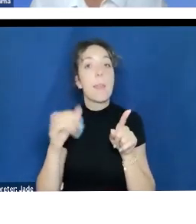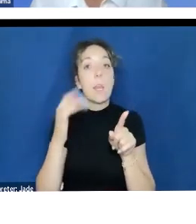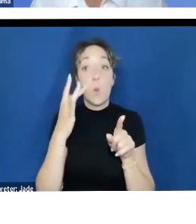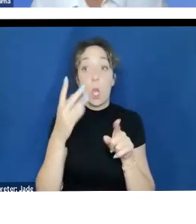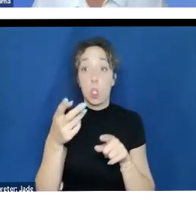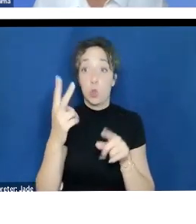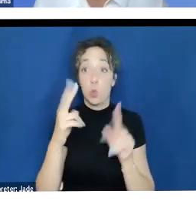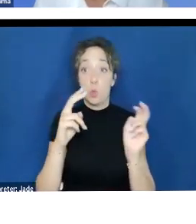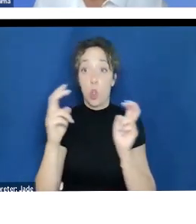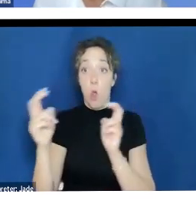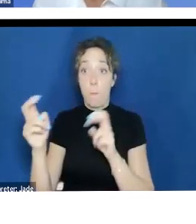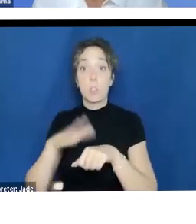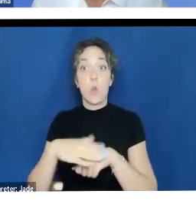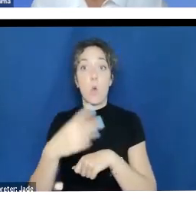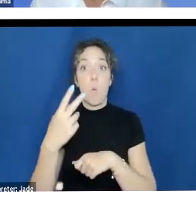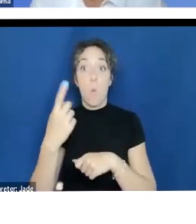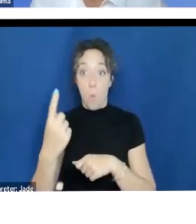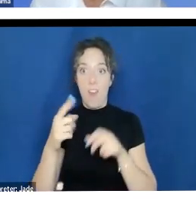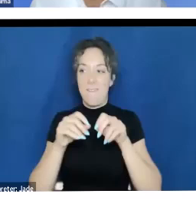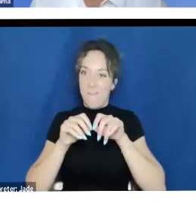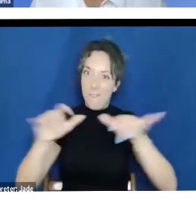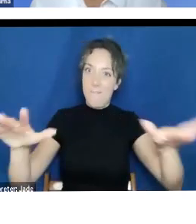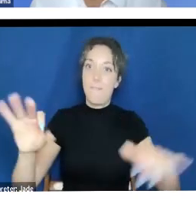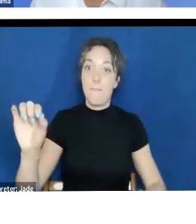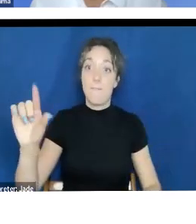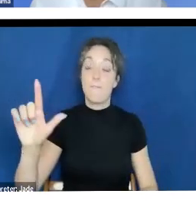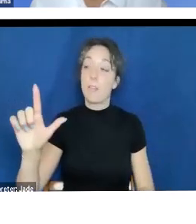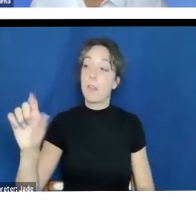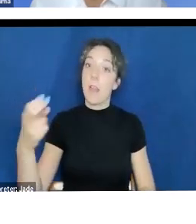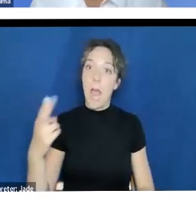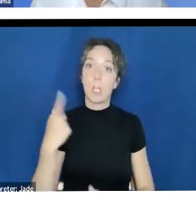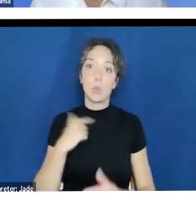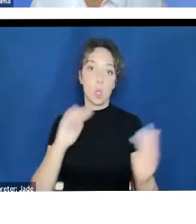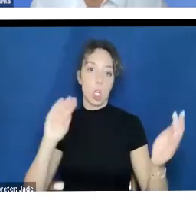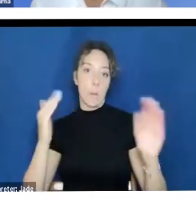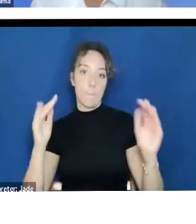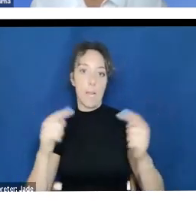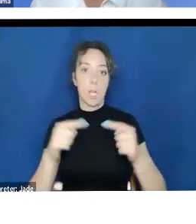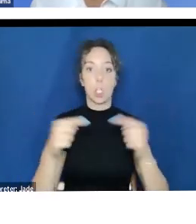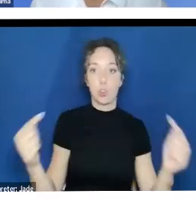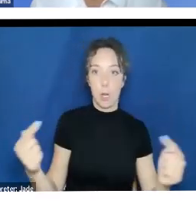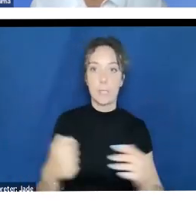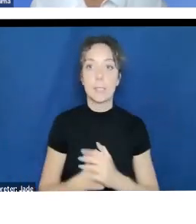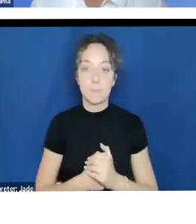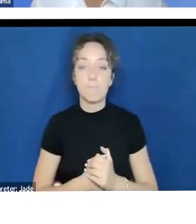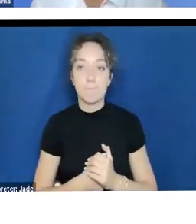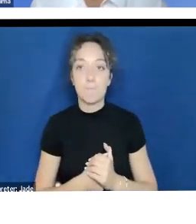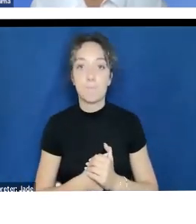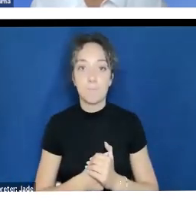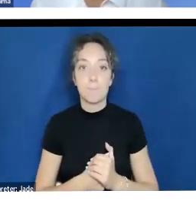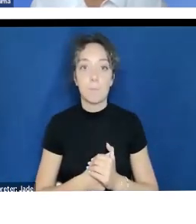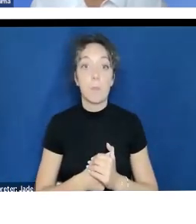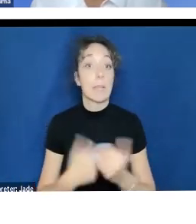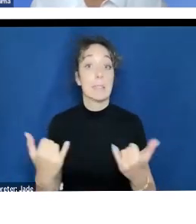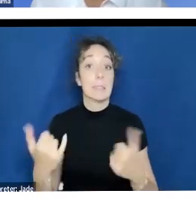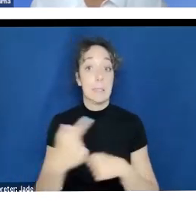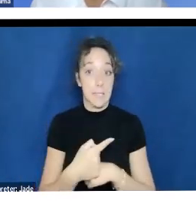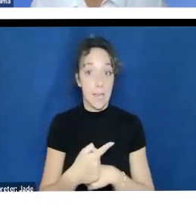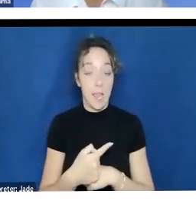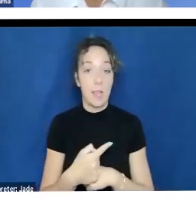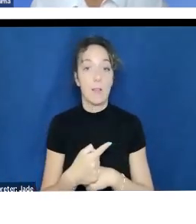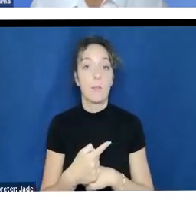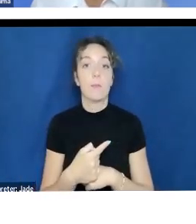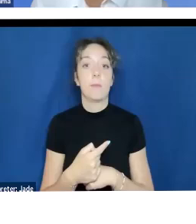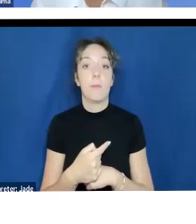one flash and then kind of comparing and contrasting them a little bit. So what I'm going to do today